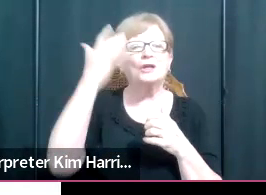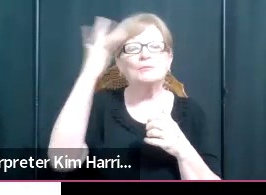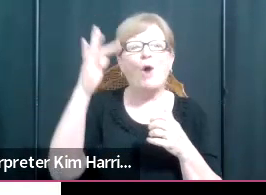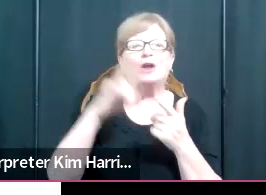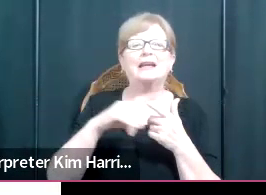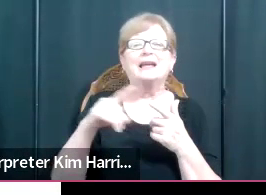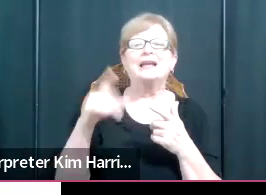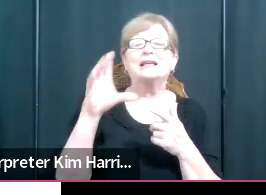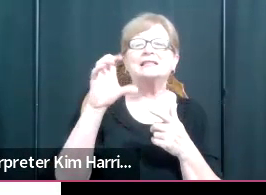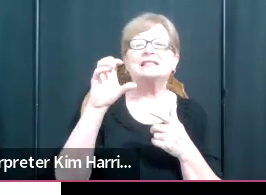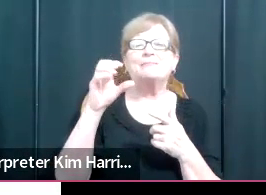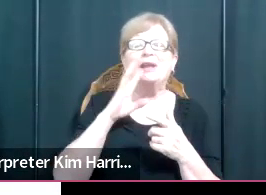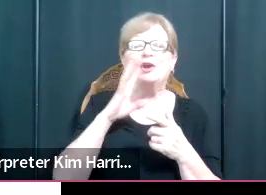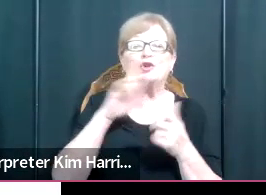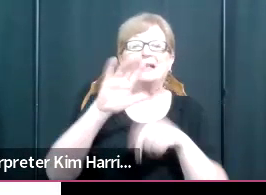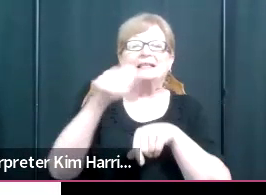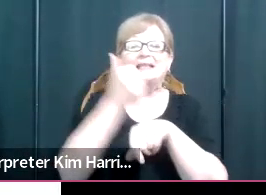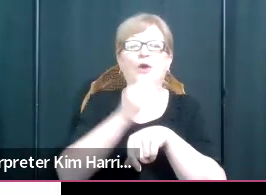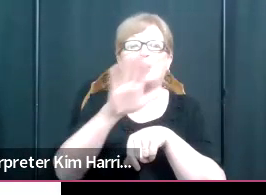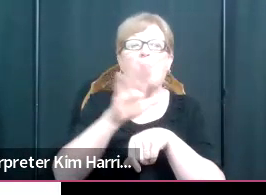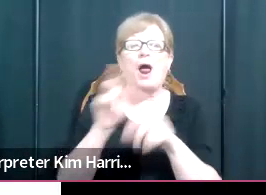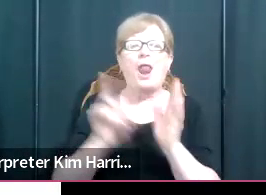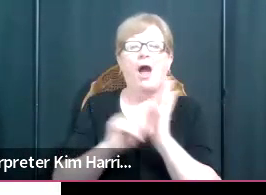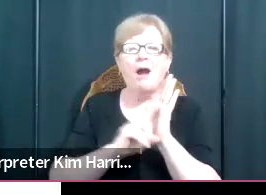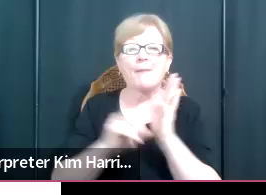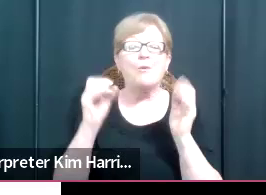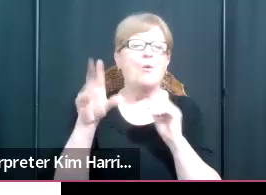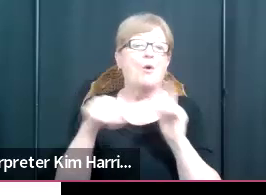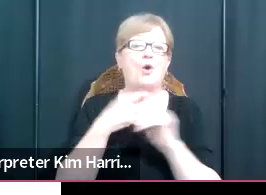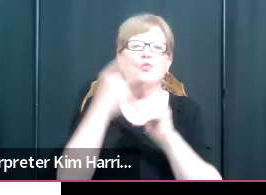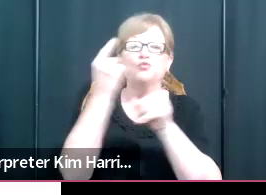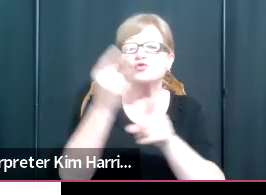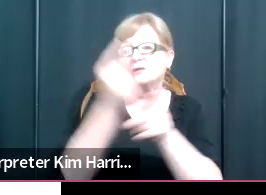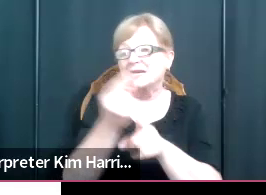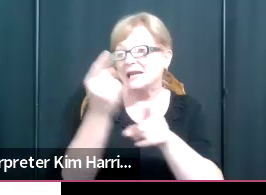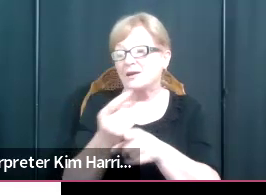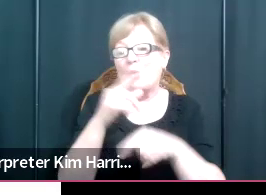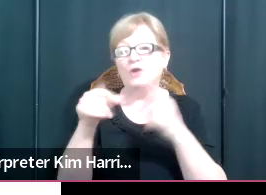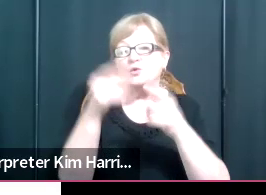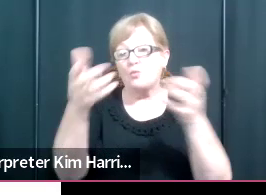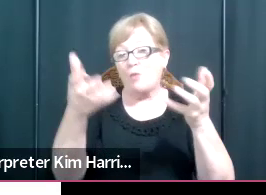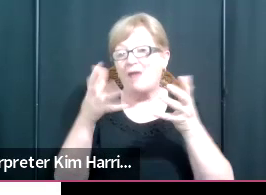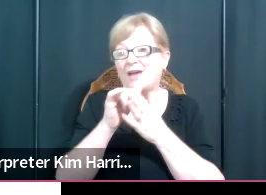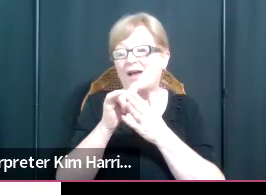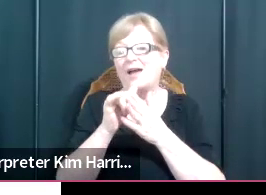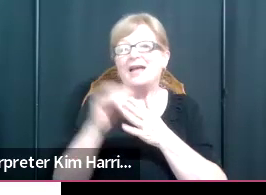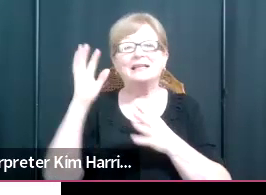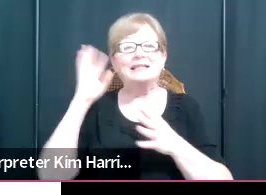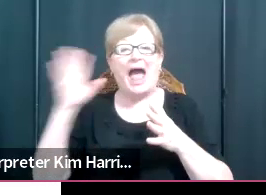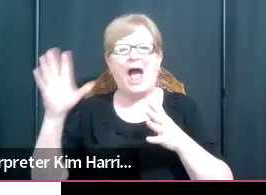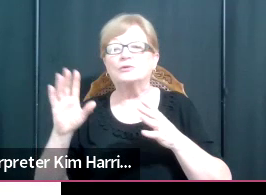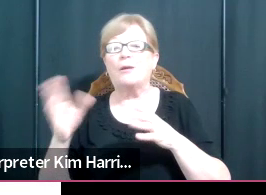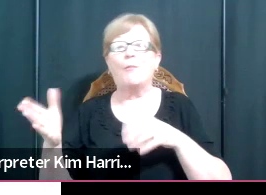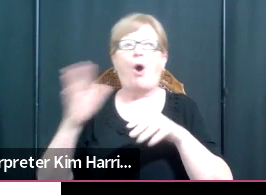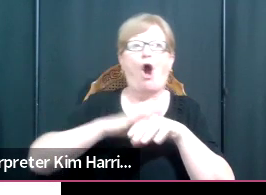can set alarms and set routines for when you want those sounds to come on and what sounds you want to come on at a